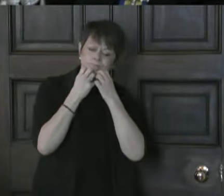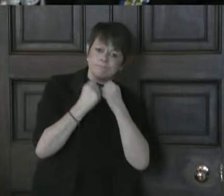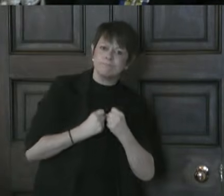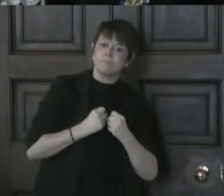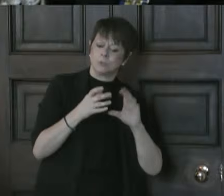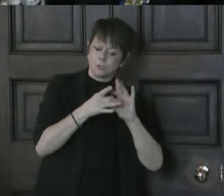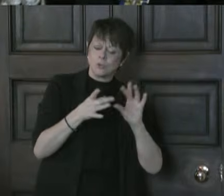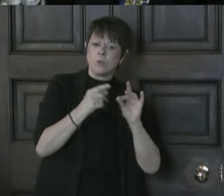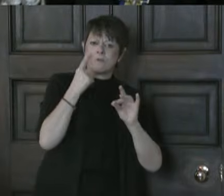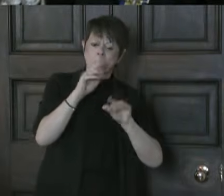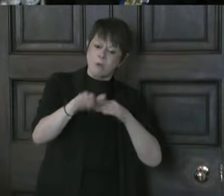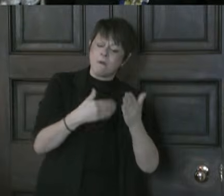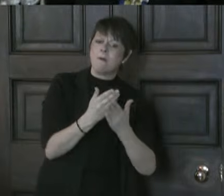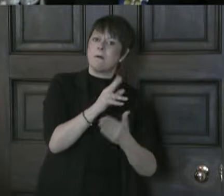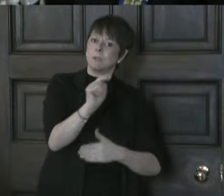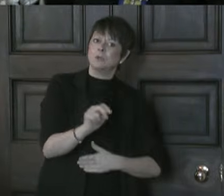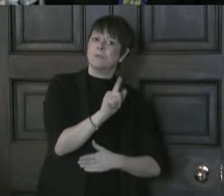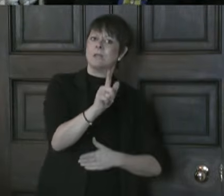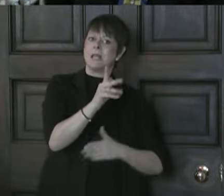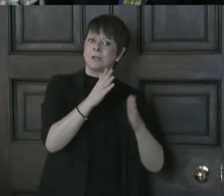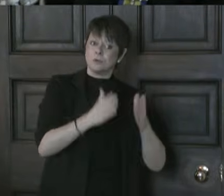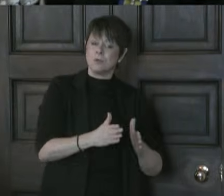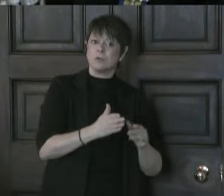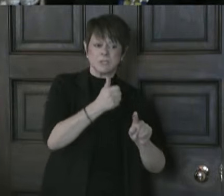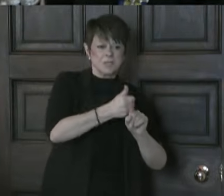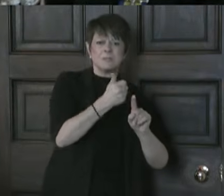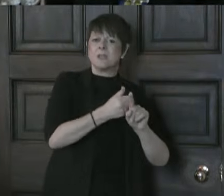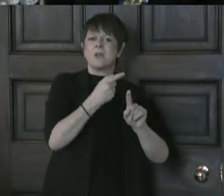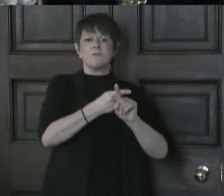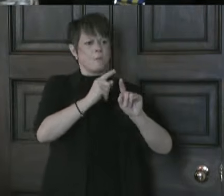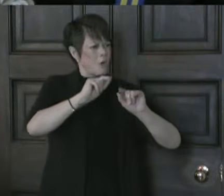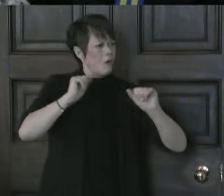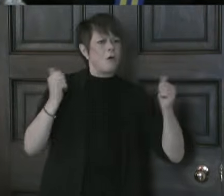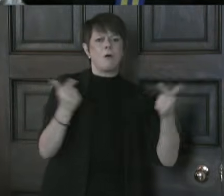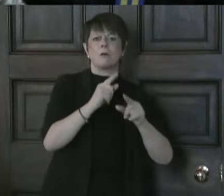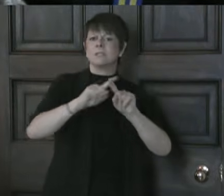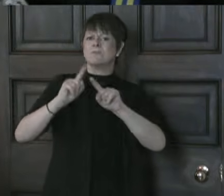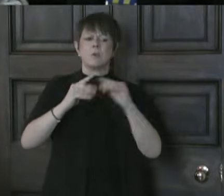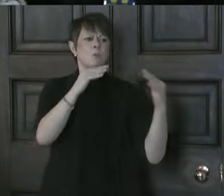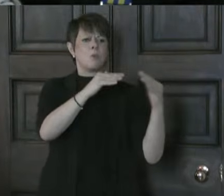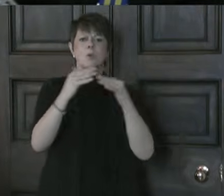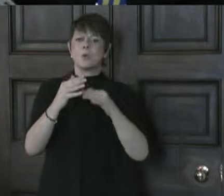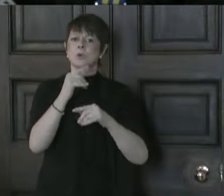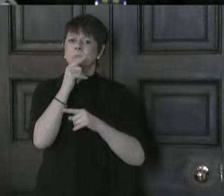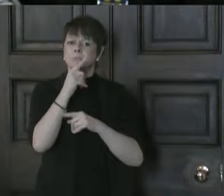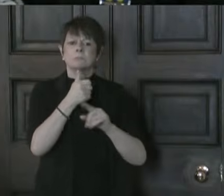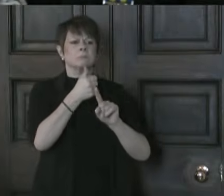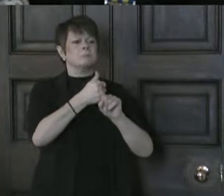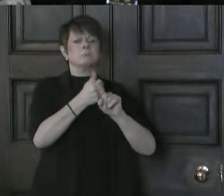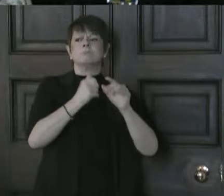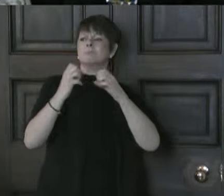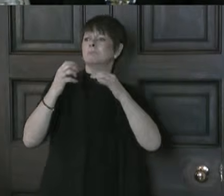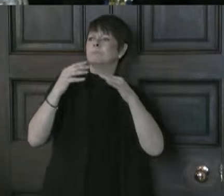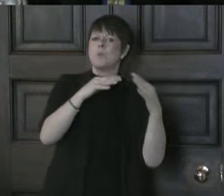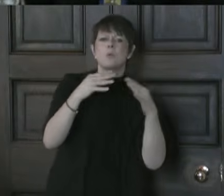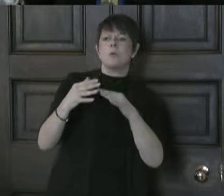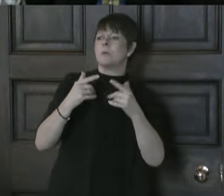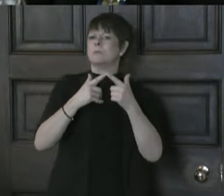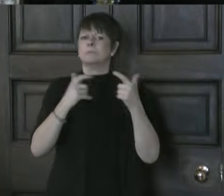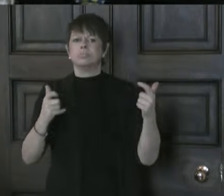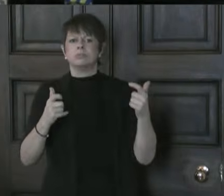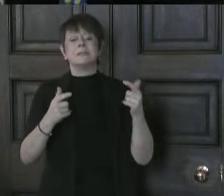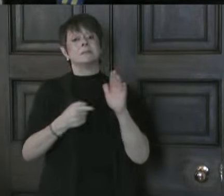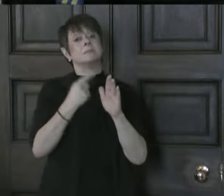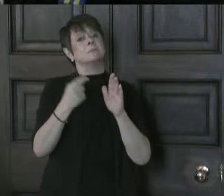of Newfoundlanders and Labradorians from all conflicts who served, fought, and at times paid